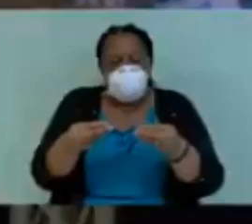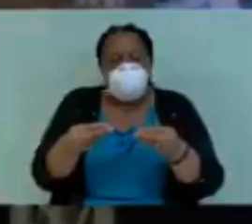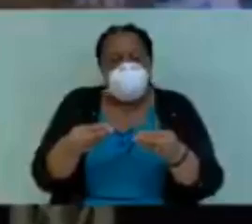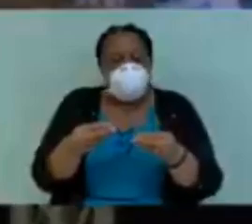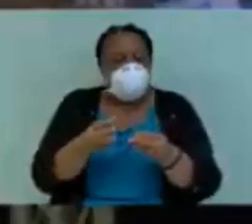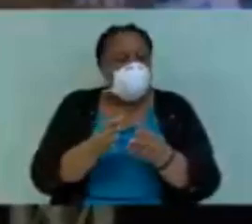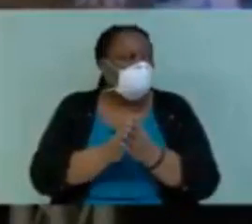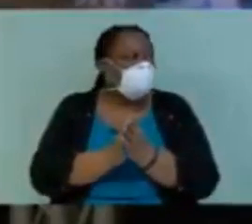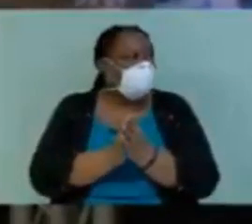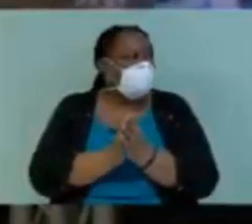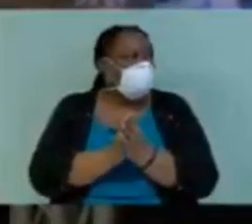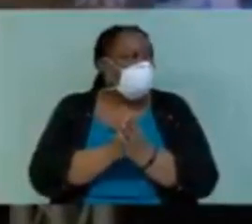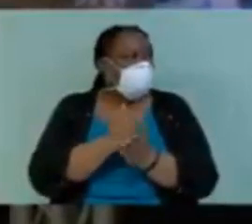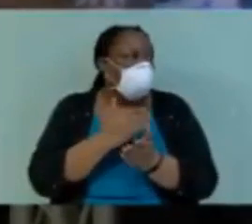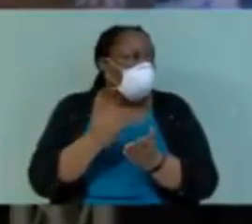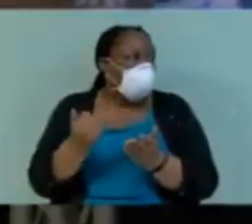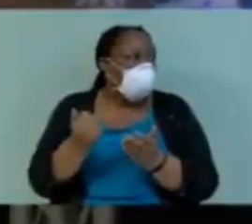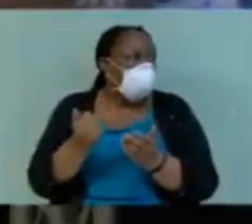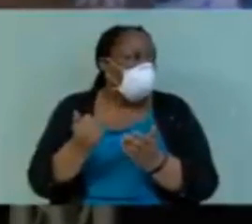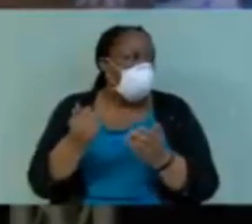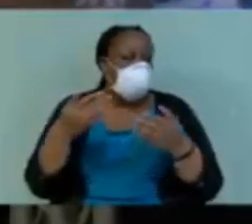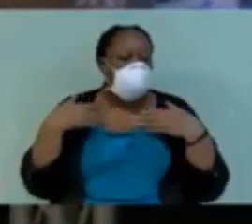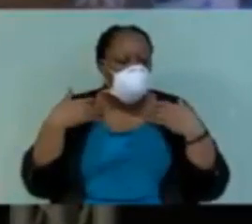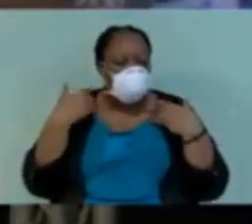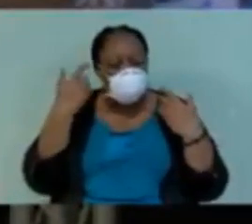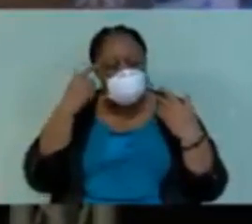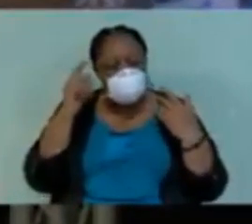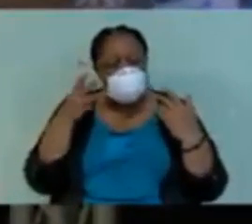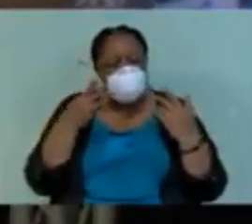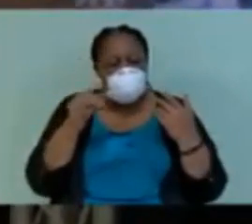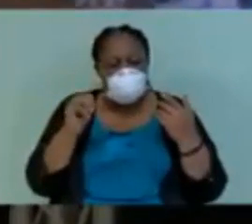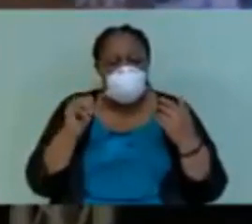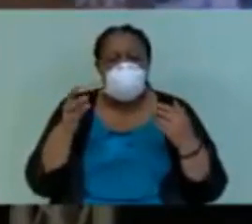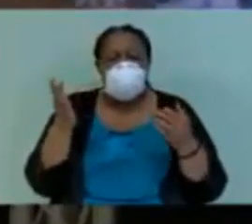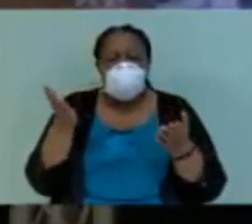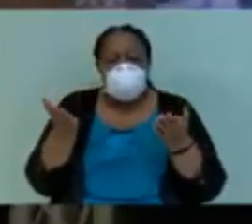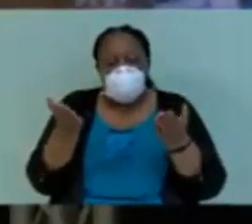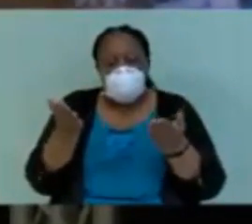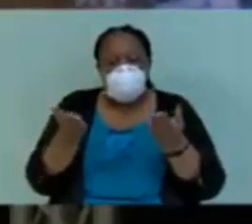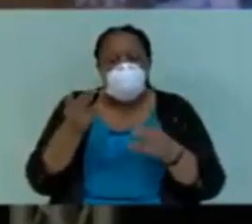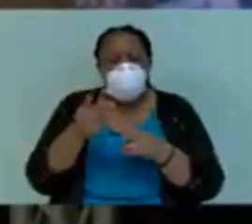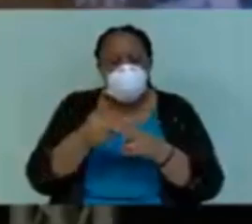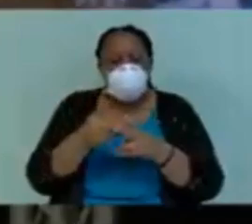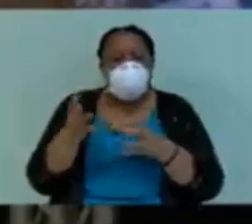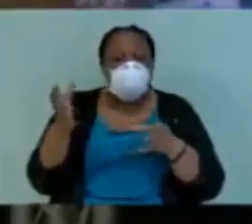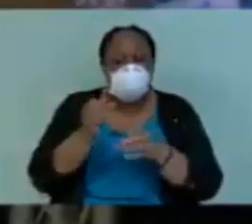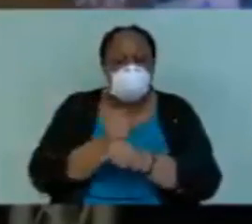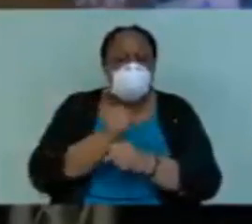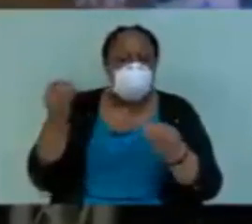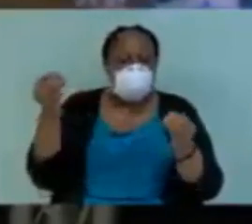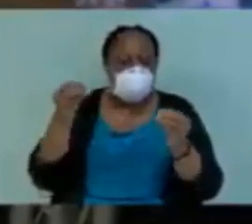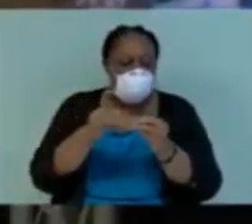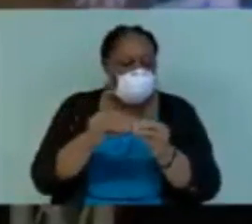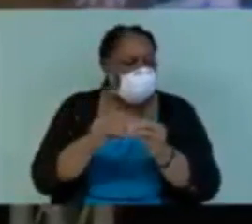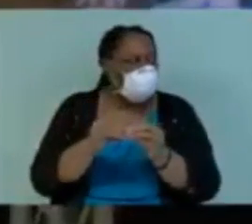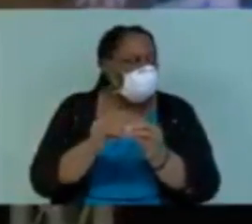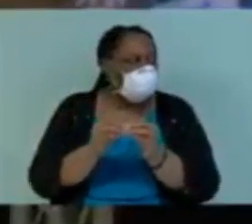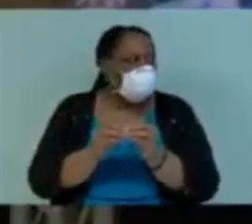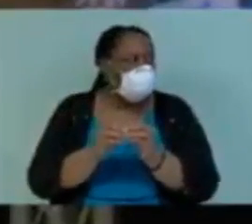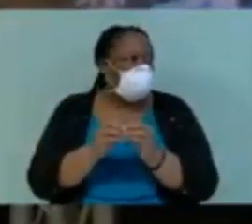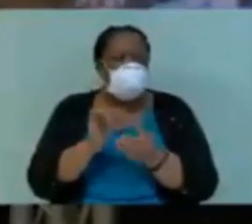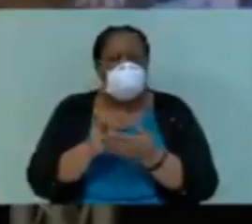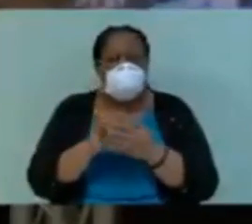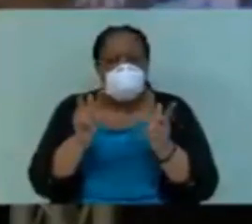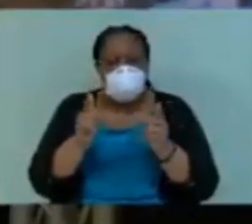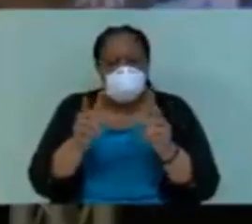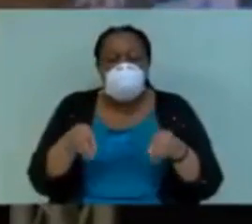wardens. So, I recognize that this is but a small contribution, but one